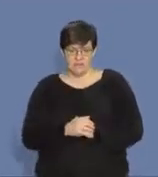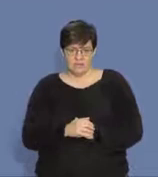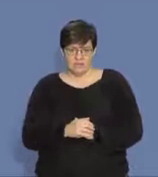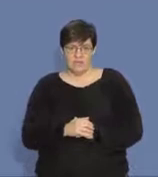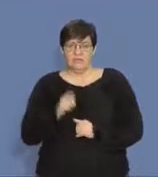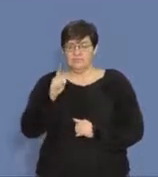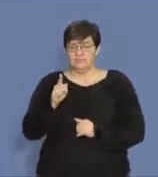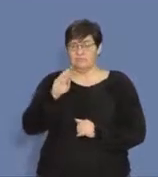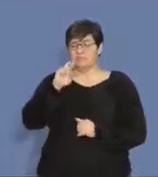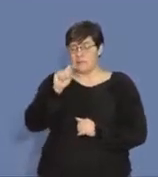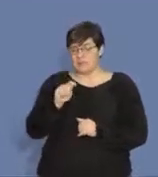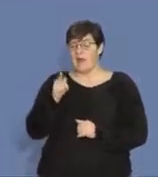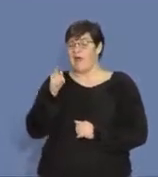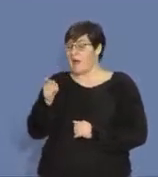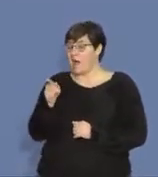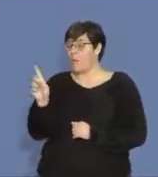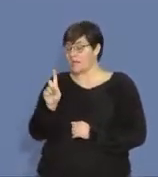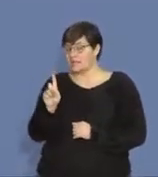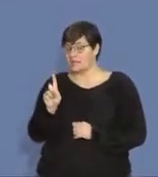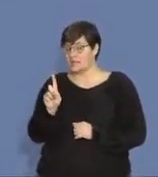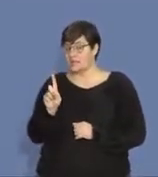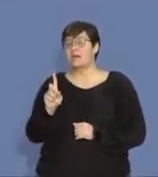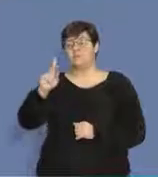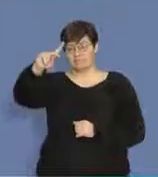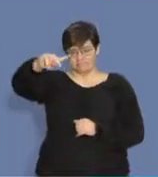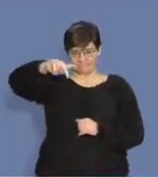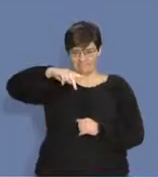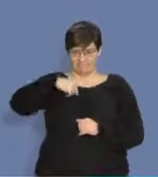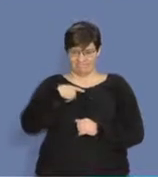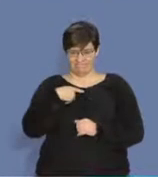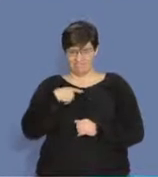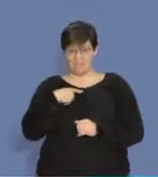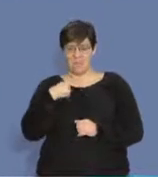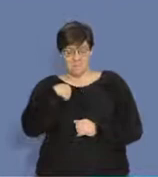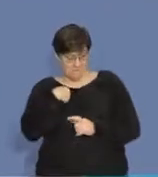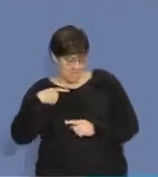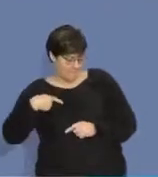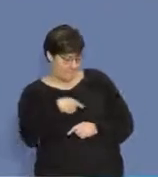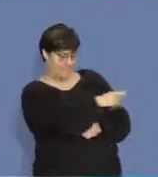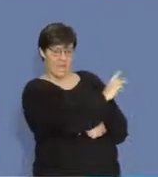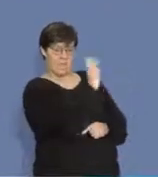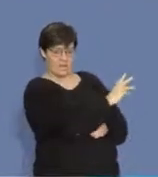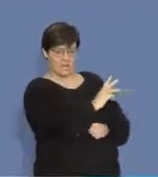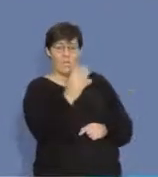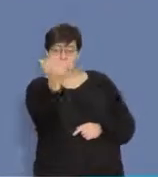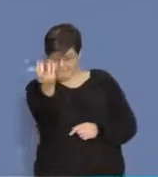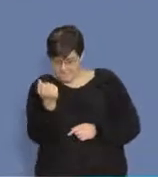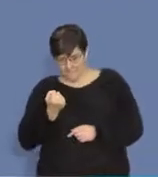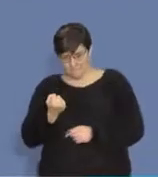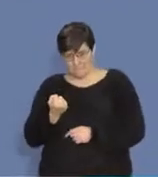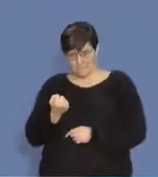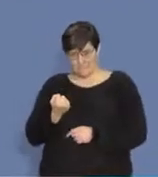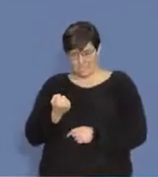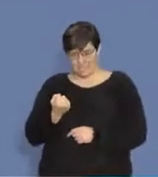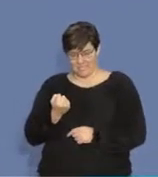11,475. That VAT clearly is your output VAT. Why? You have collected